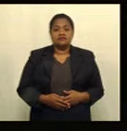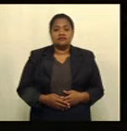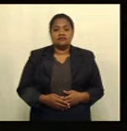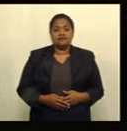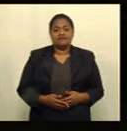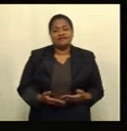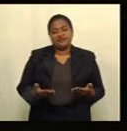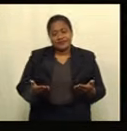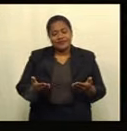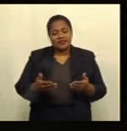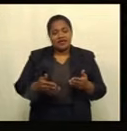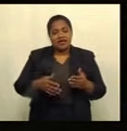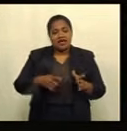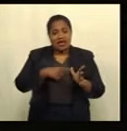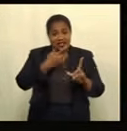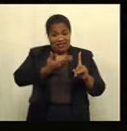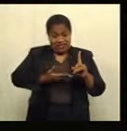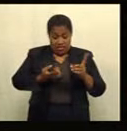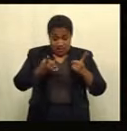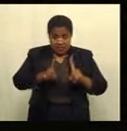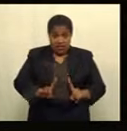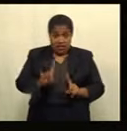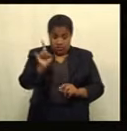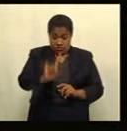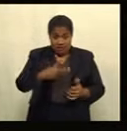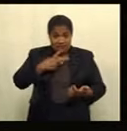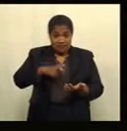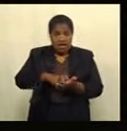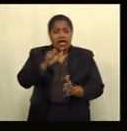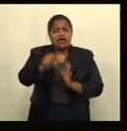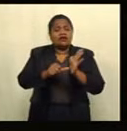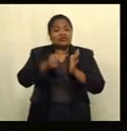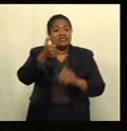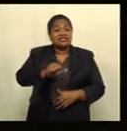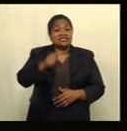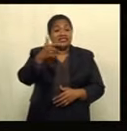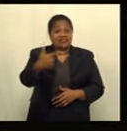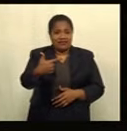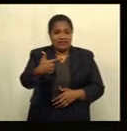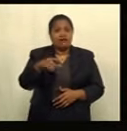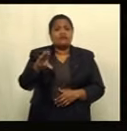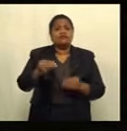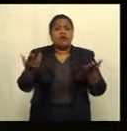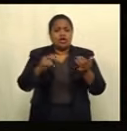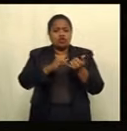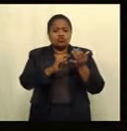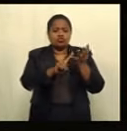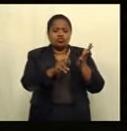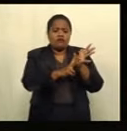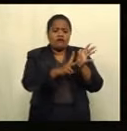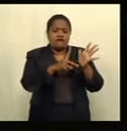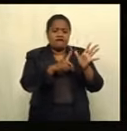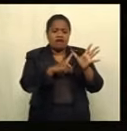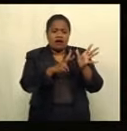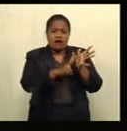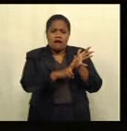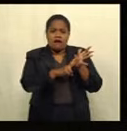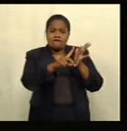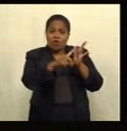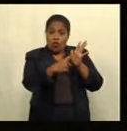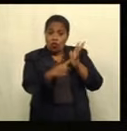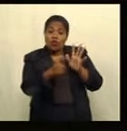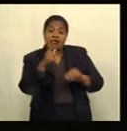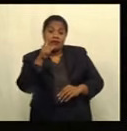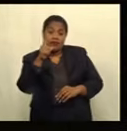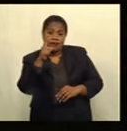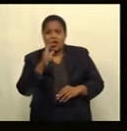Well, the death recorded today was a 67-year-old man from Suva in Lami. He was admitted at the